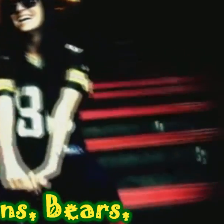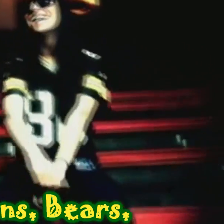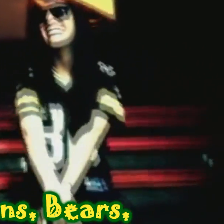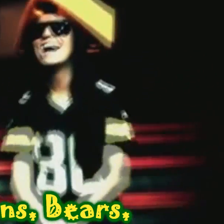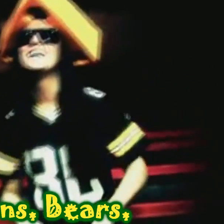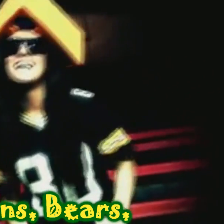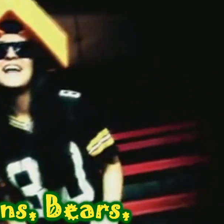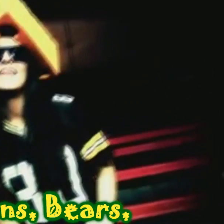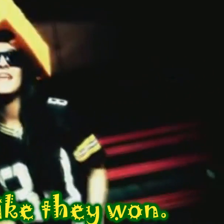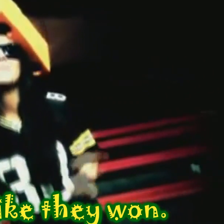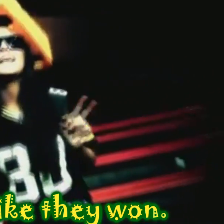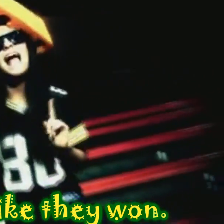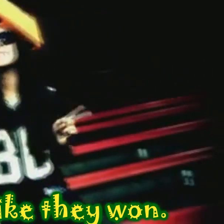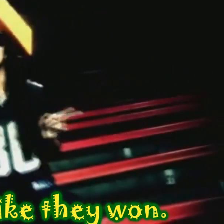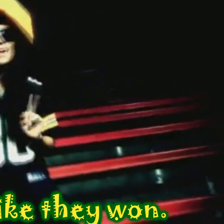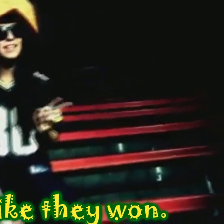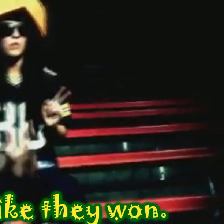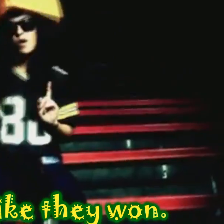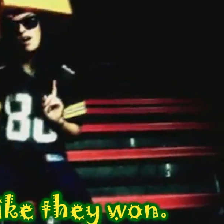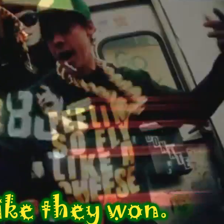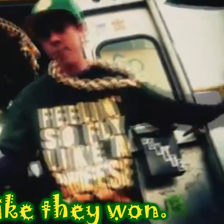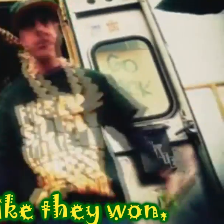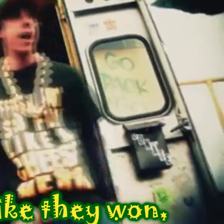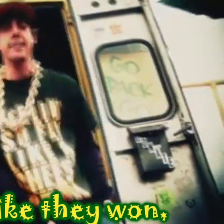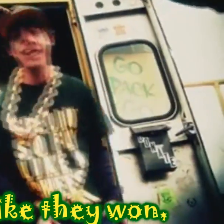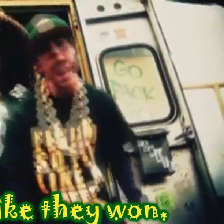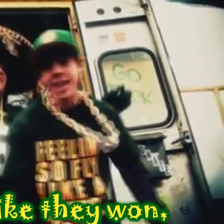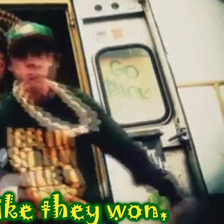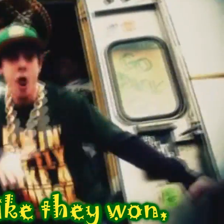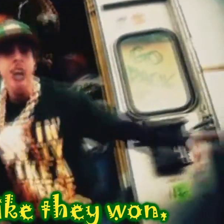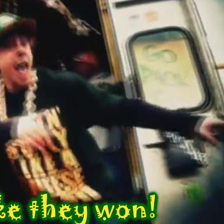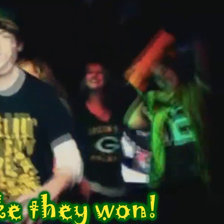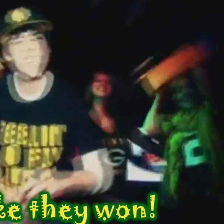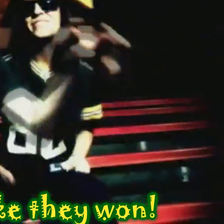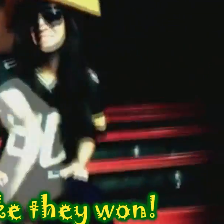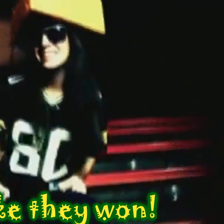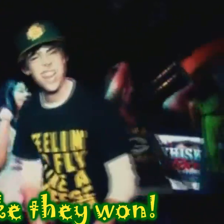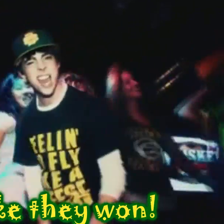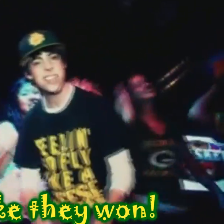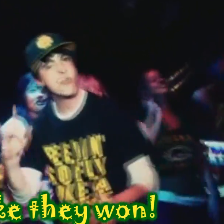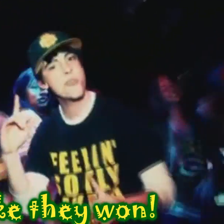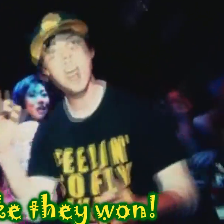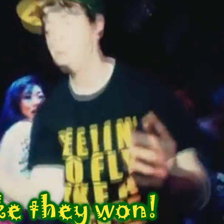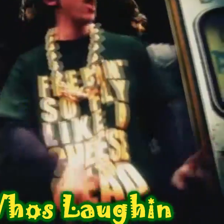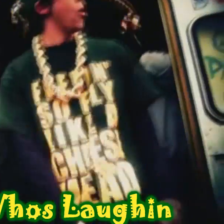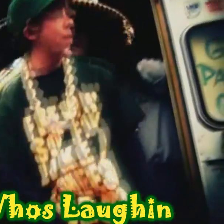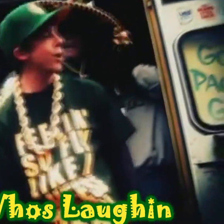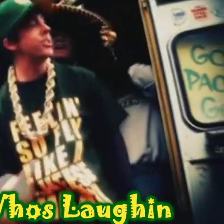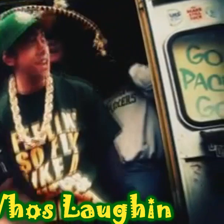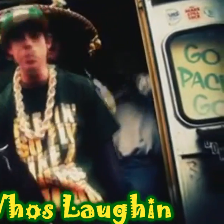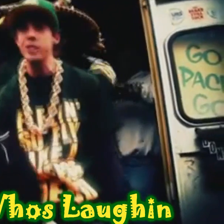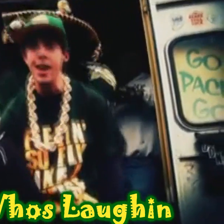some. Vikings, Lions, Bears, they be acting like they won. They be acting like they won. Acting, acting like they won.